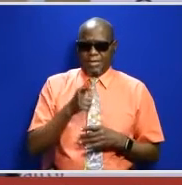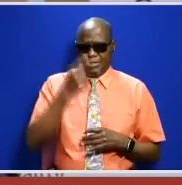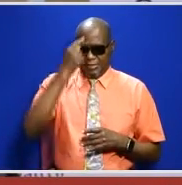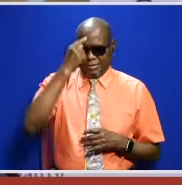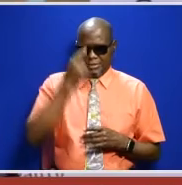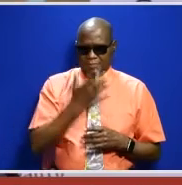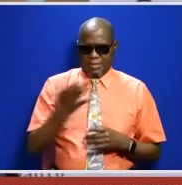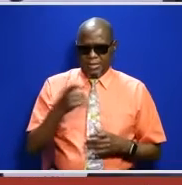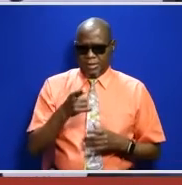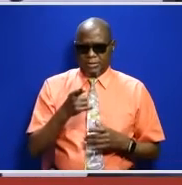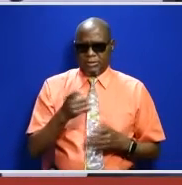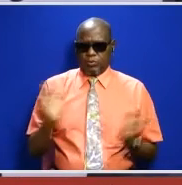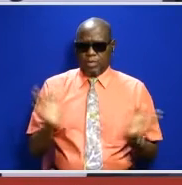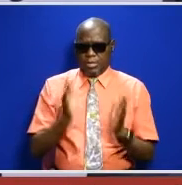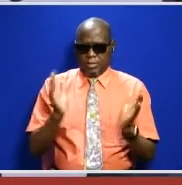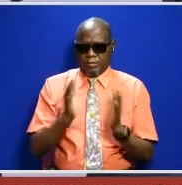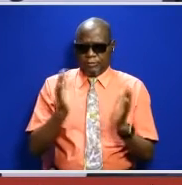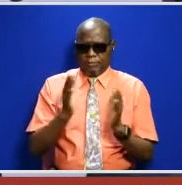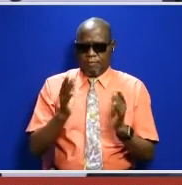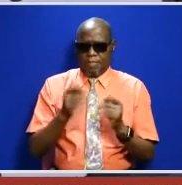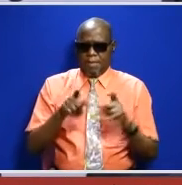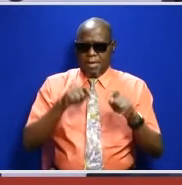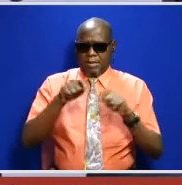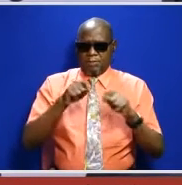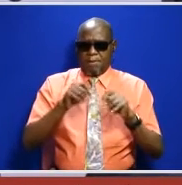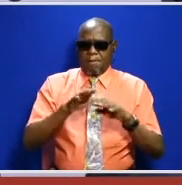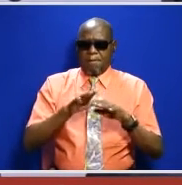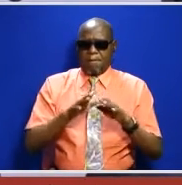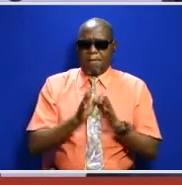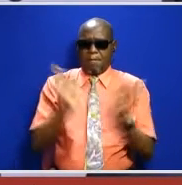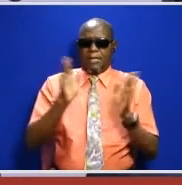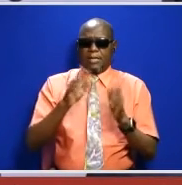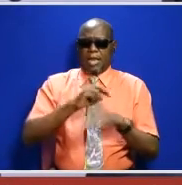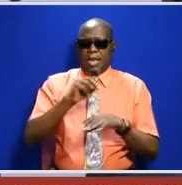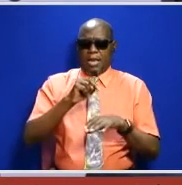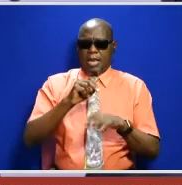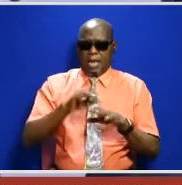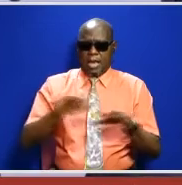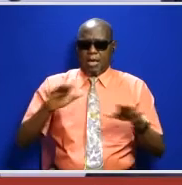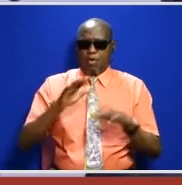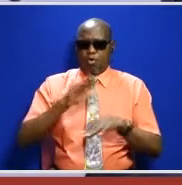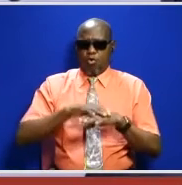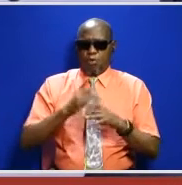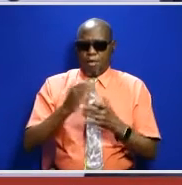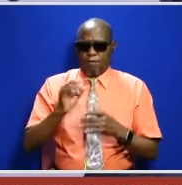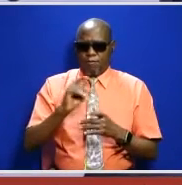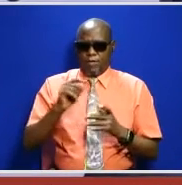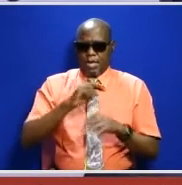encourage, because we manage public land on behalf of national government and county